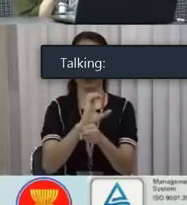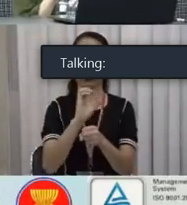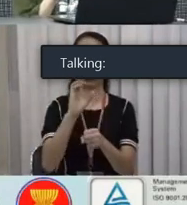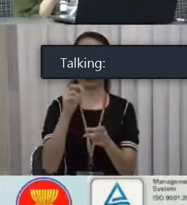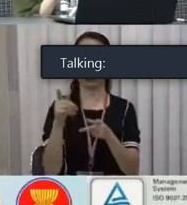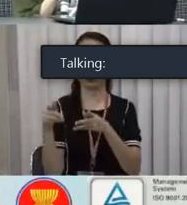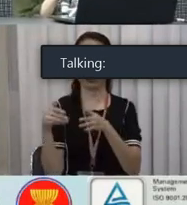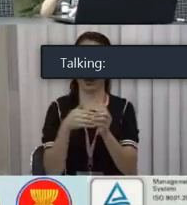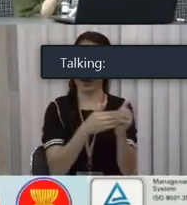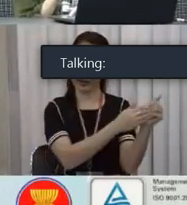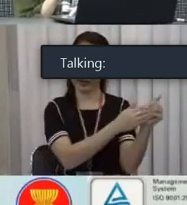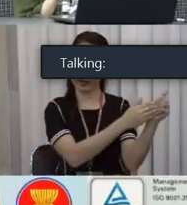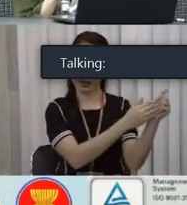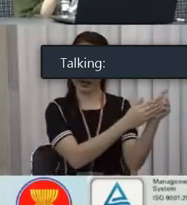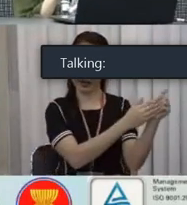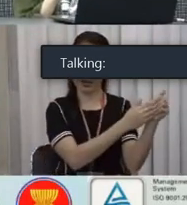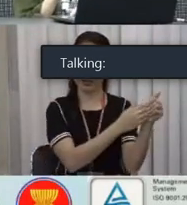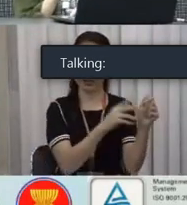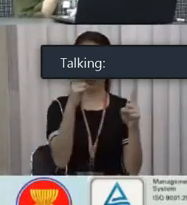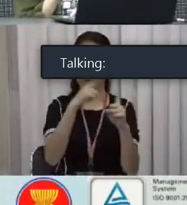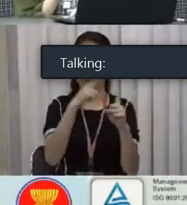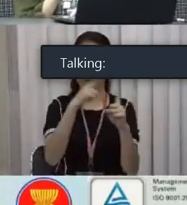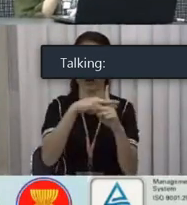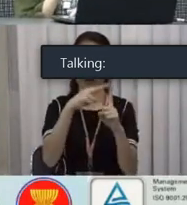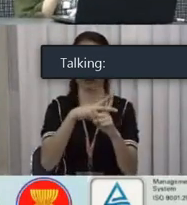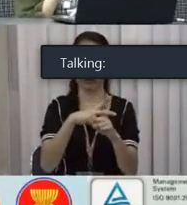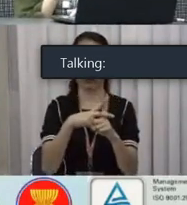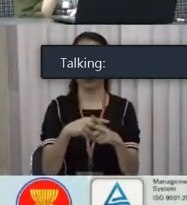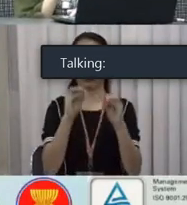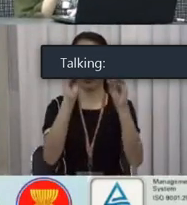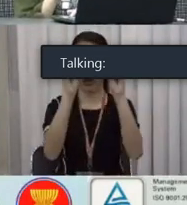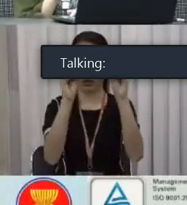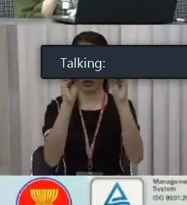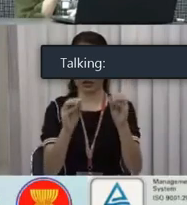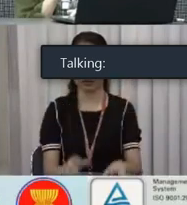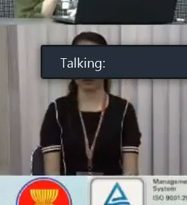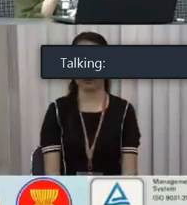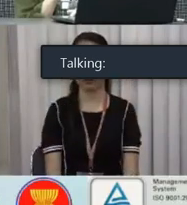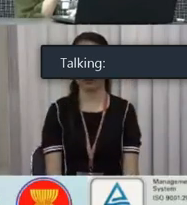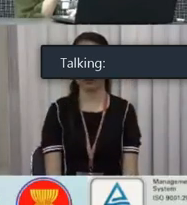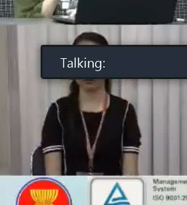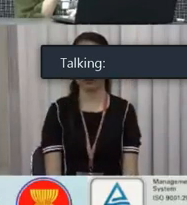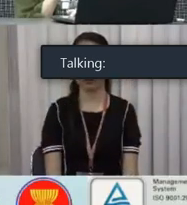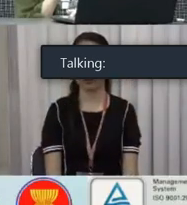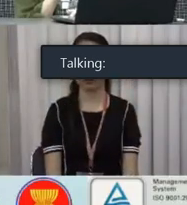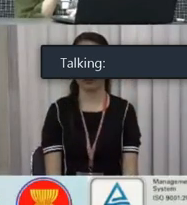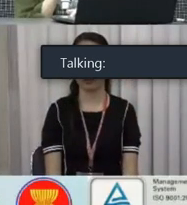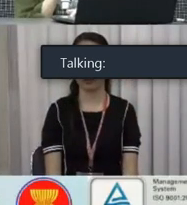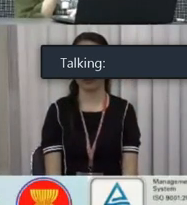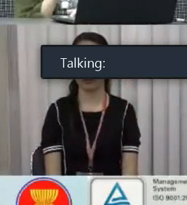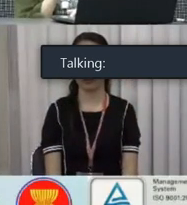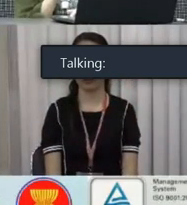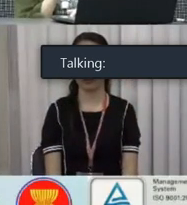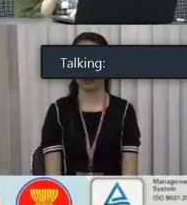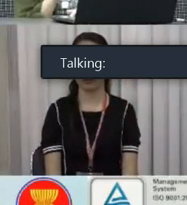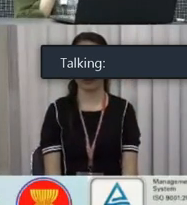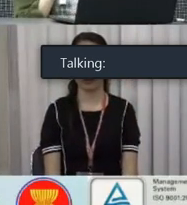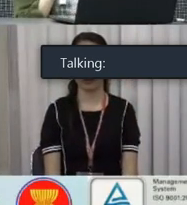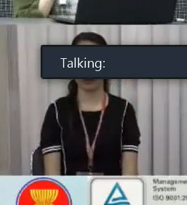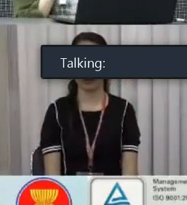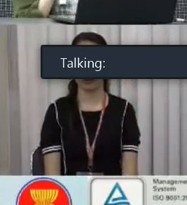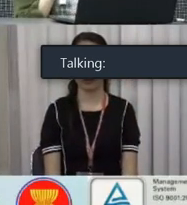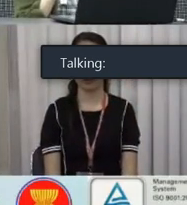coaching. And lastly, we have the follow-up section. So first, for referral and placement